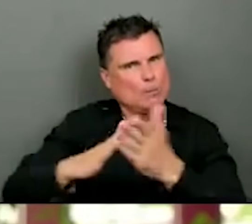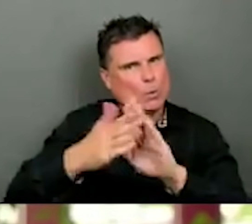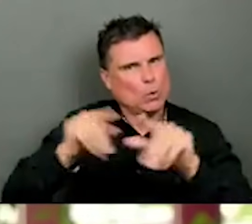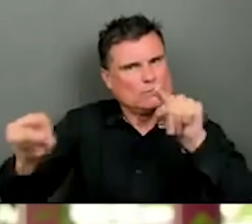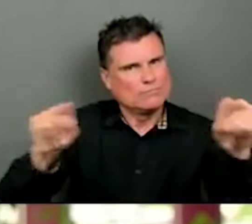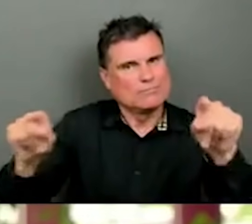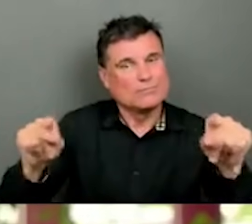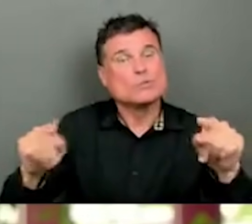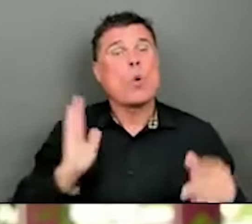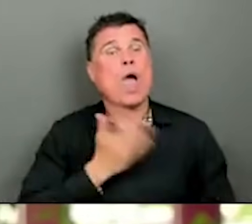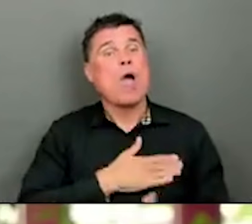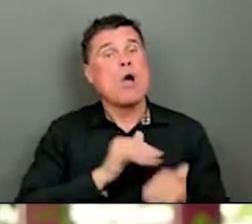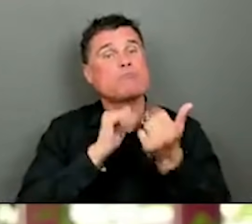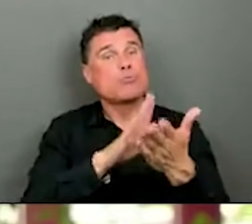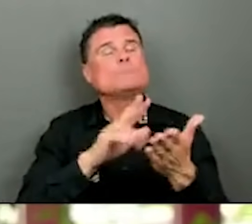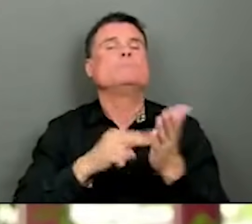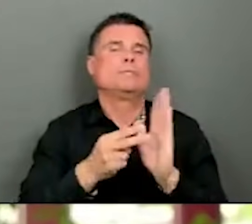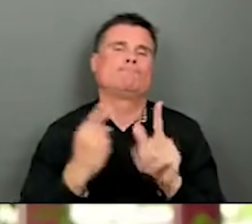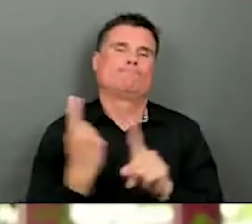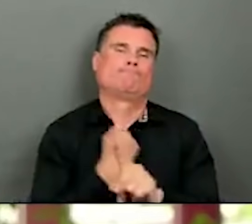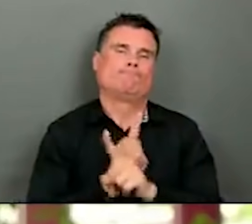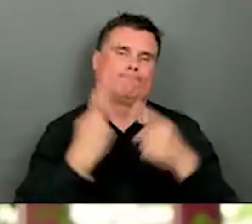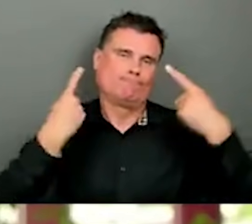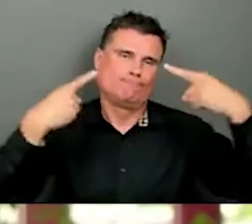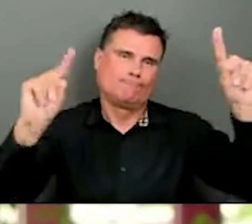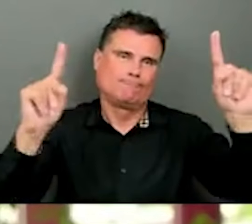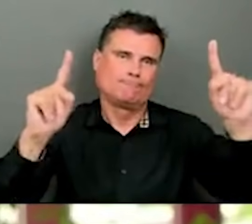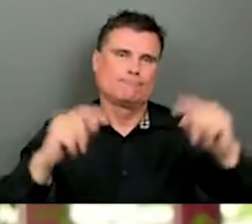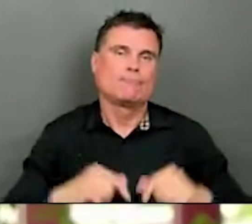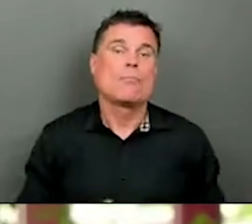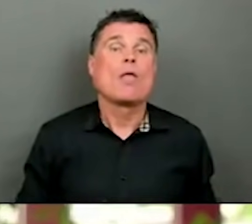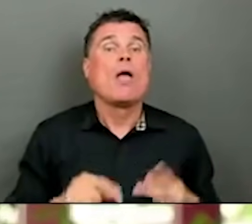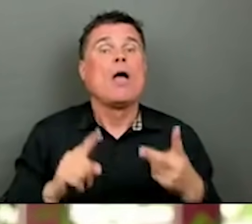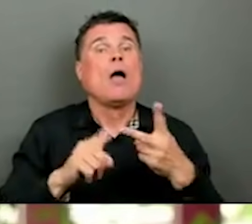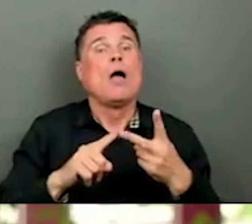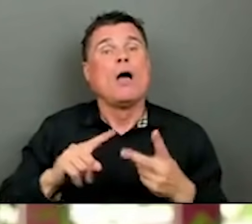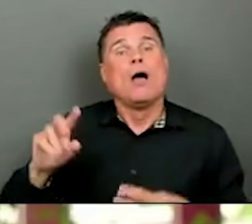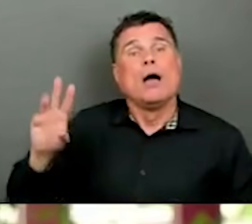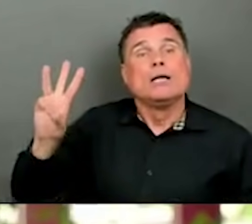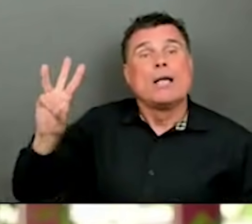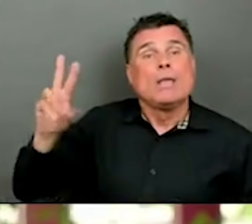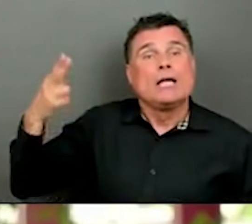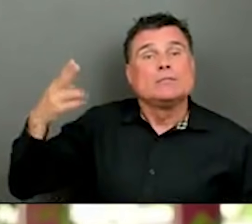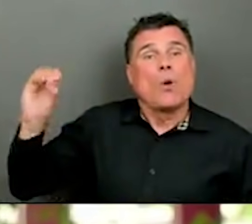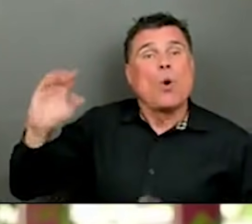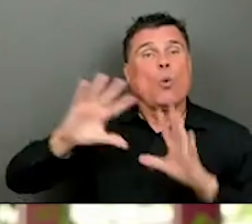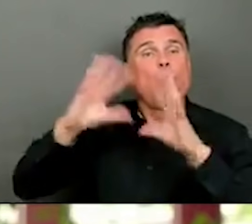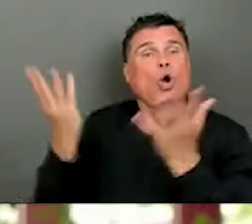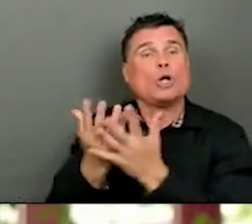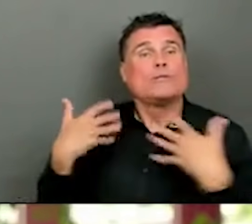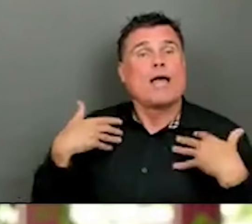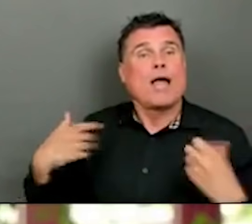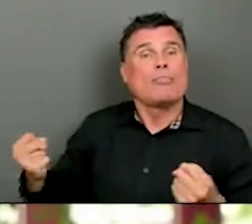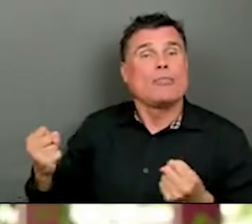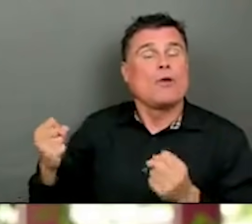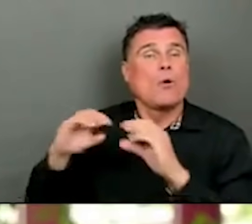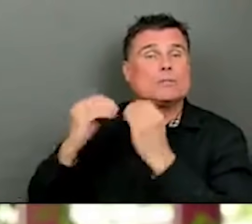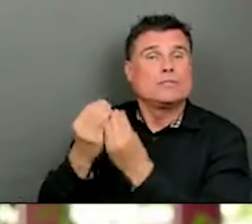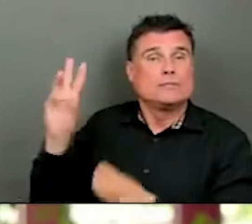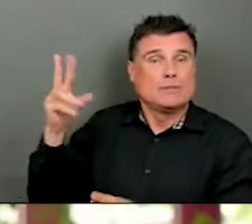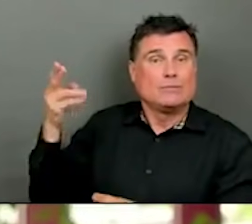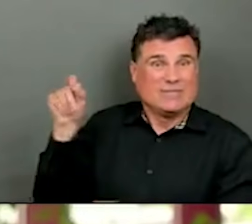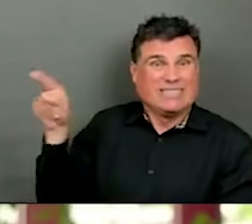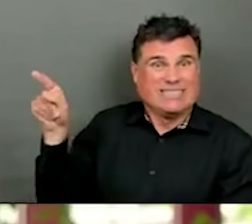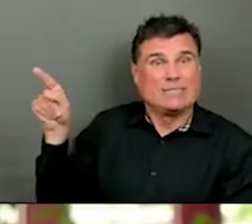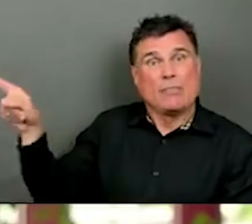In terms of the WHO recommendations, there's been a lot of discussion at the WHO about prioritization